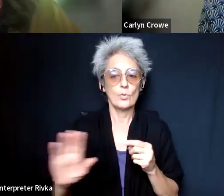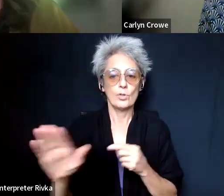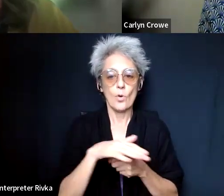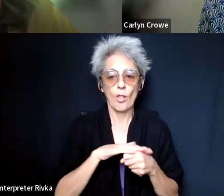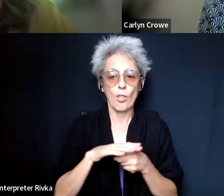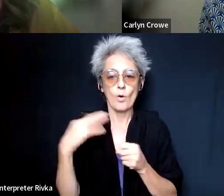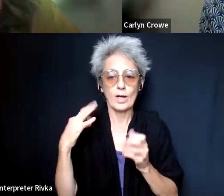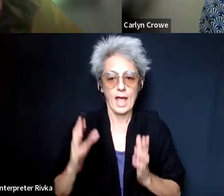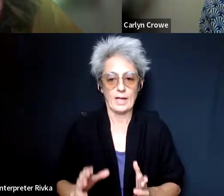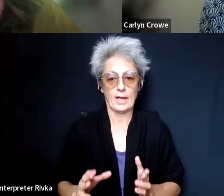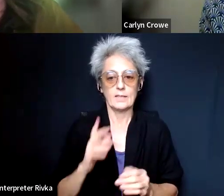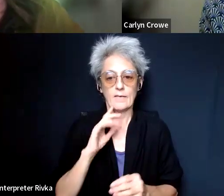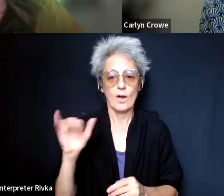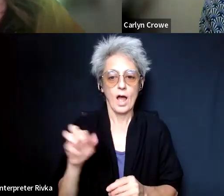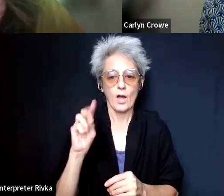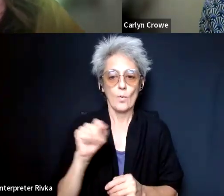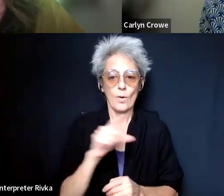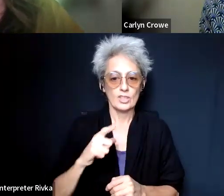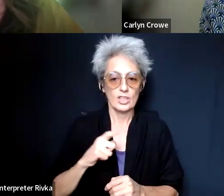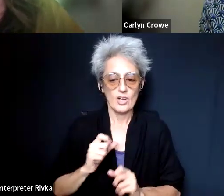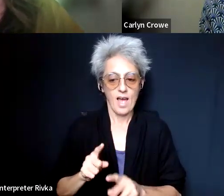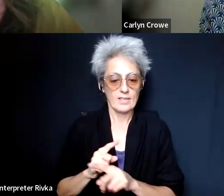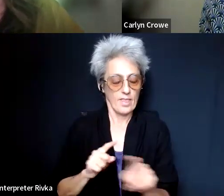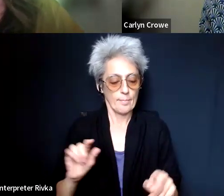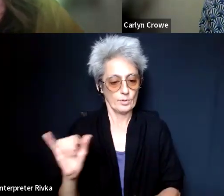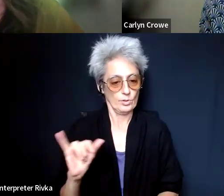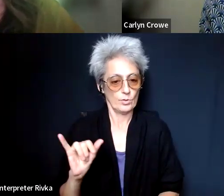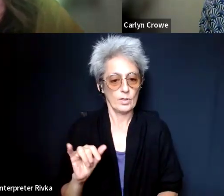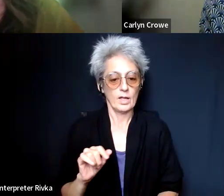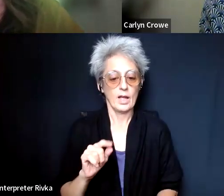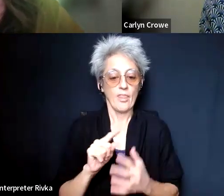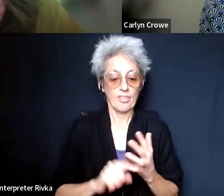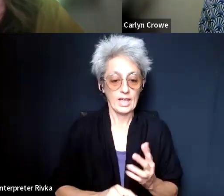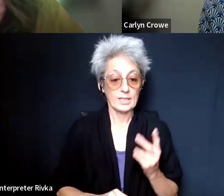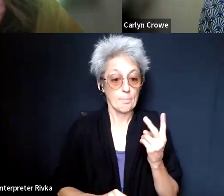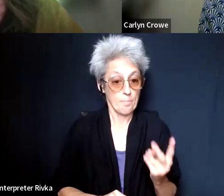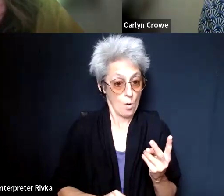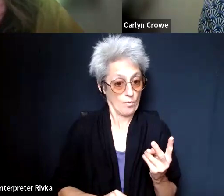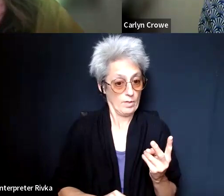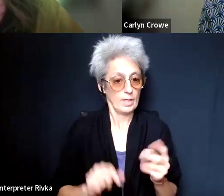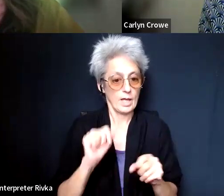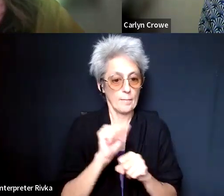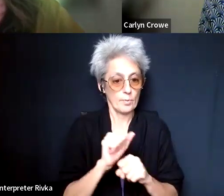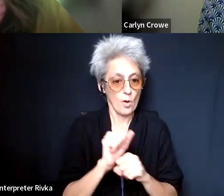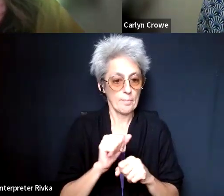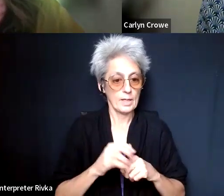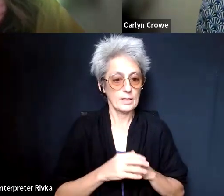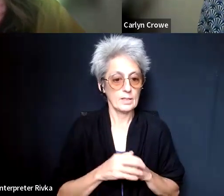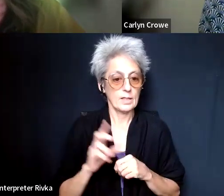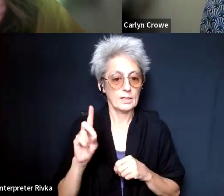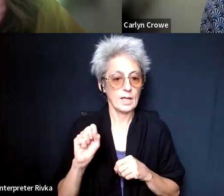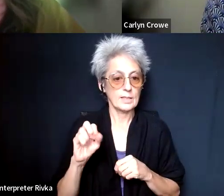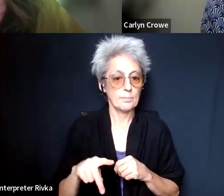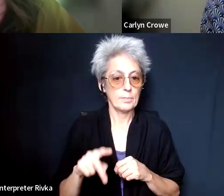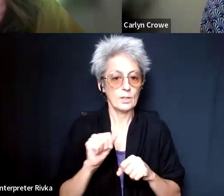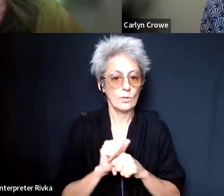Iowa legislature, because both of these issues, employment and the DSP workforce shortage and